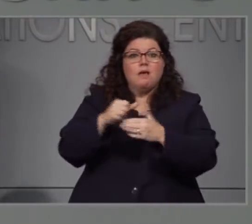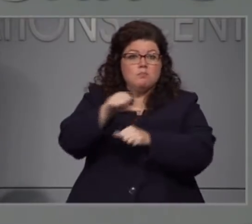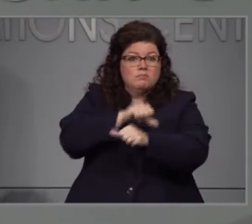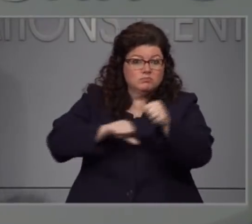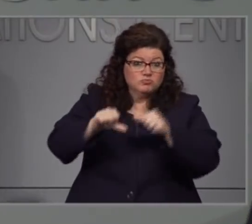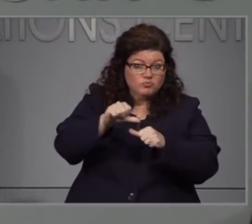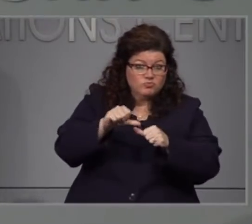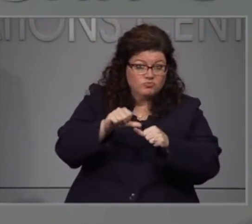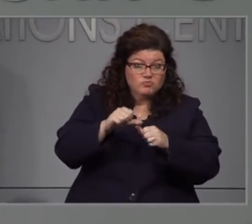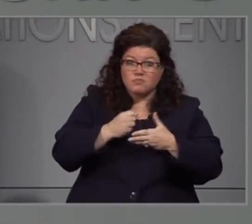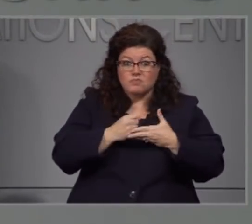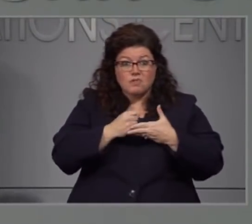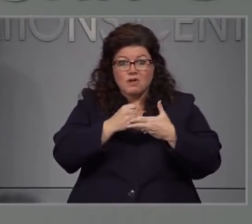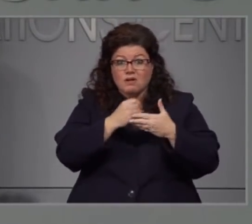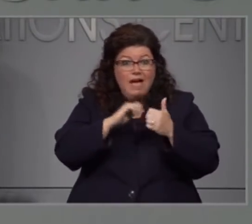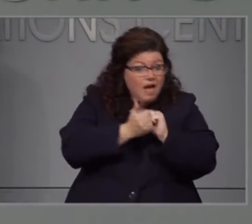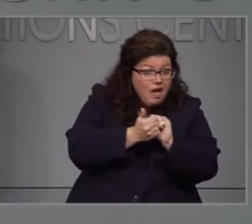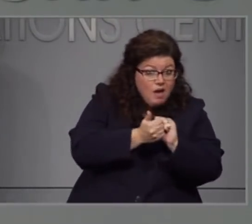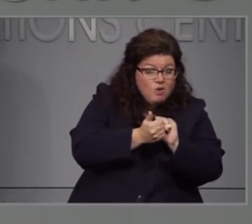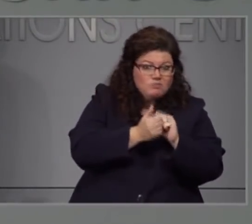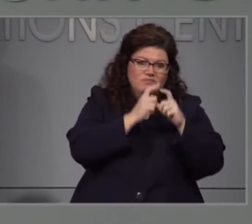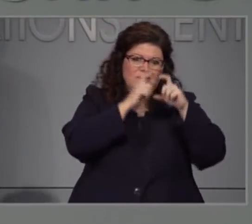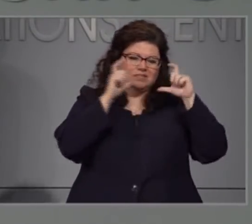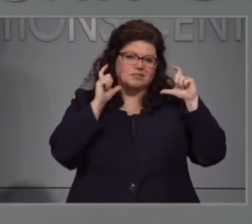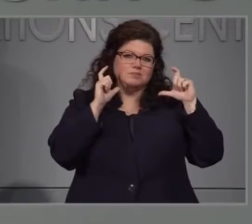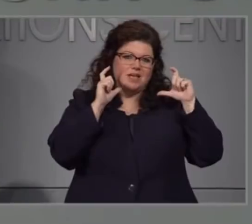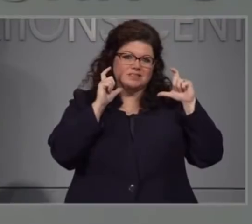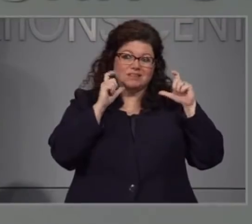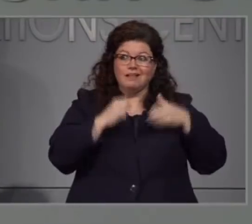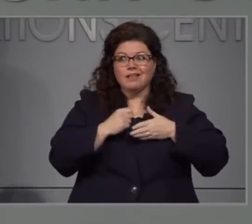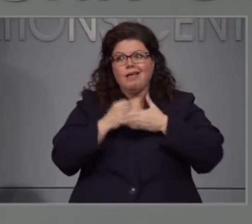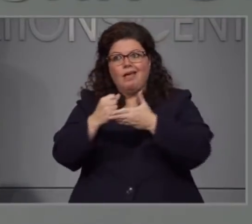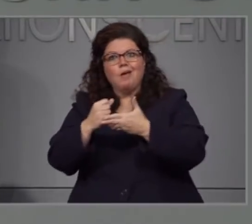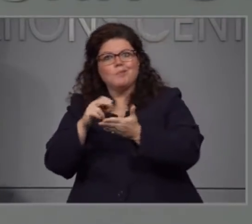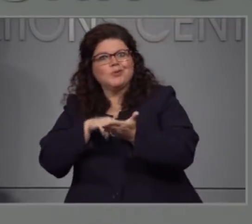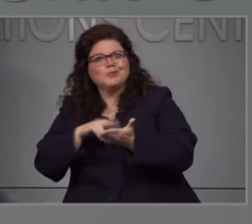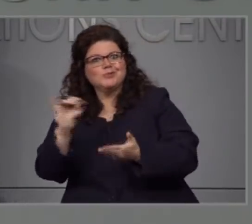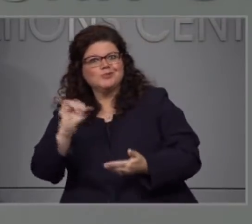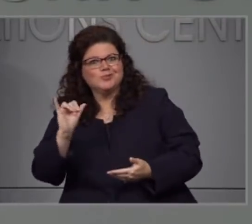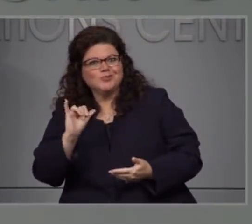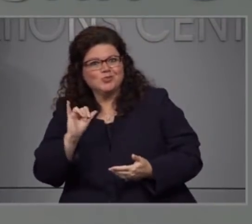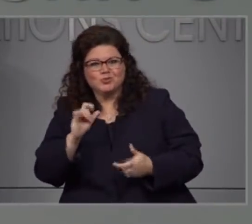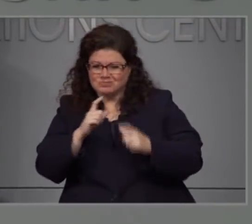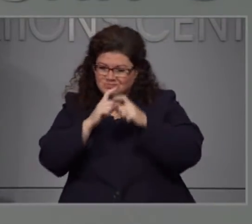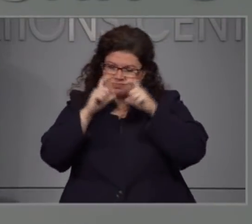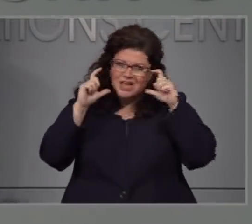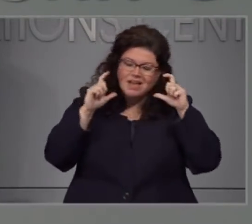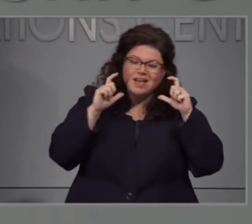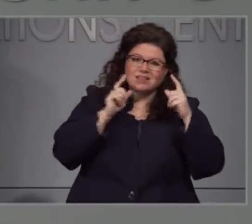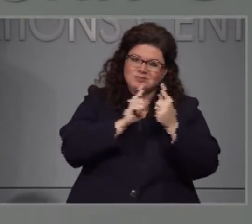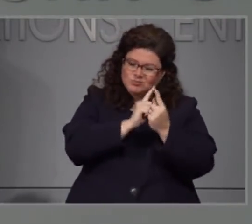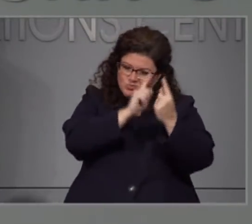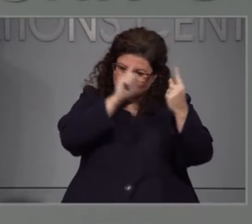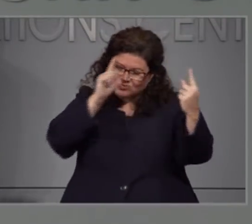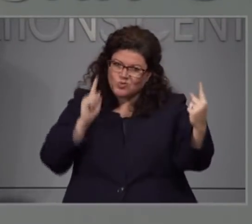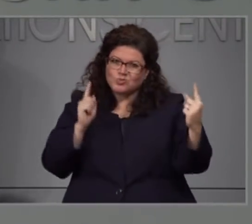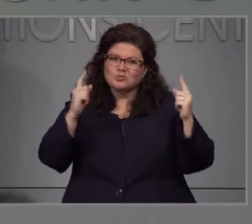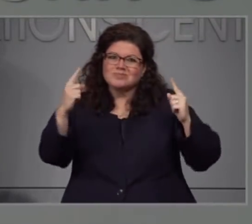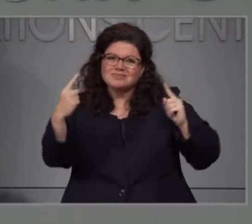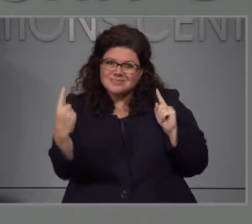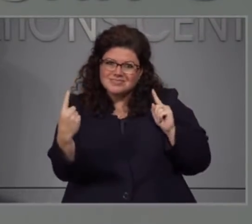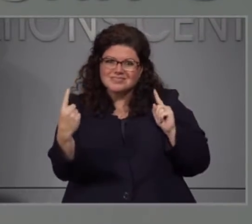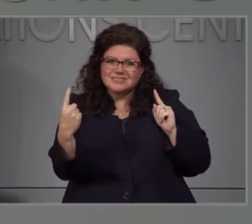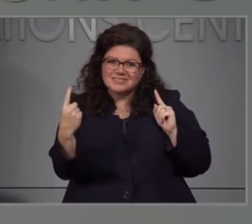Carolinians and help nurses like me by practicing social distancing, wearing a face